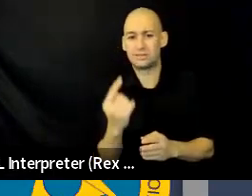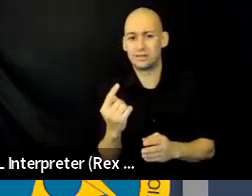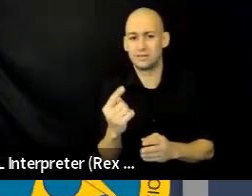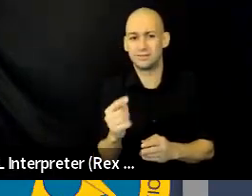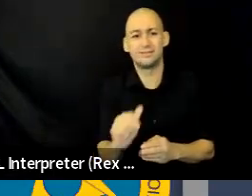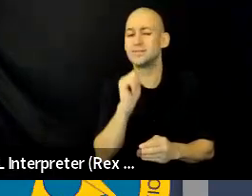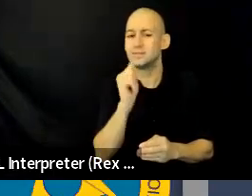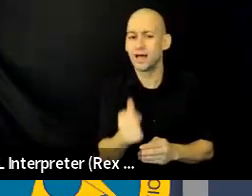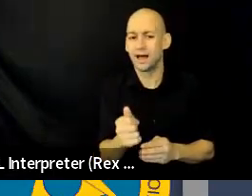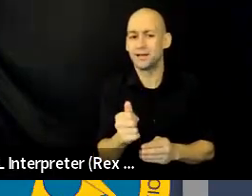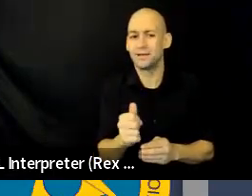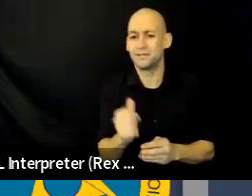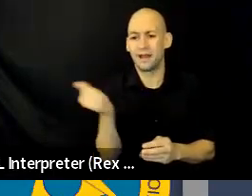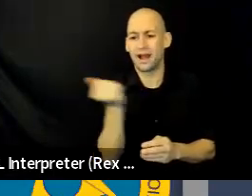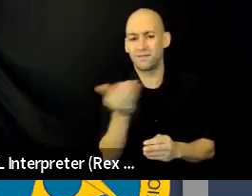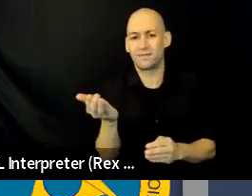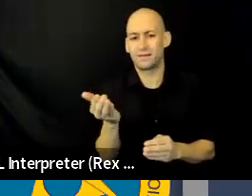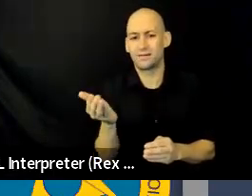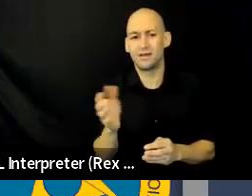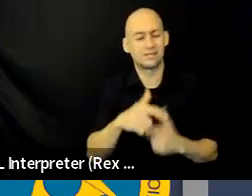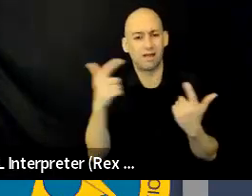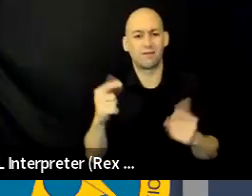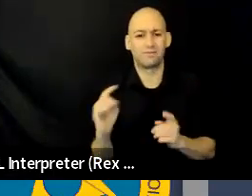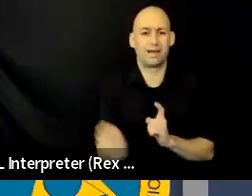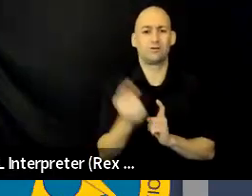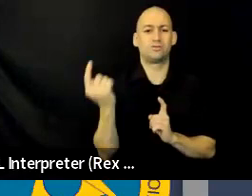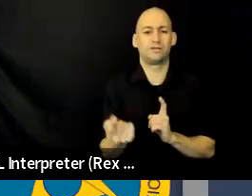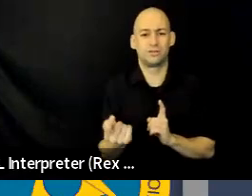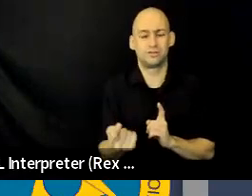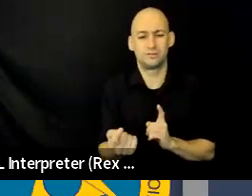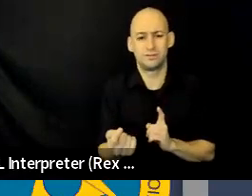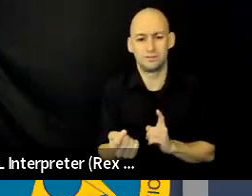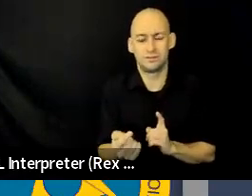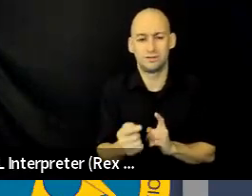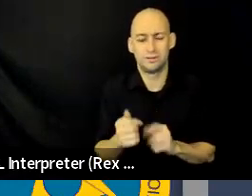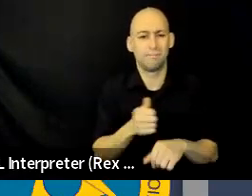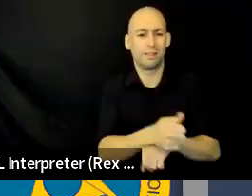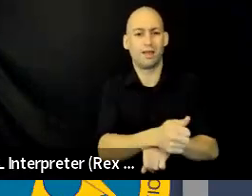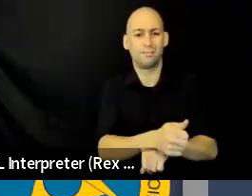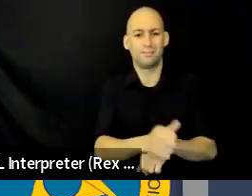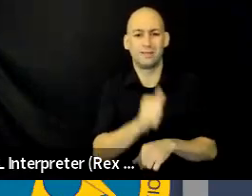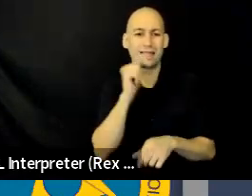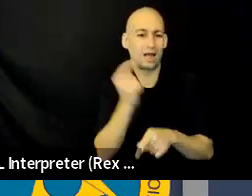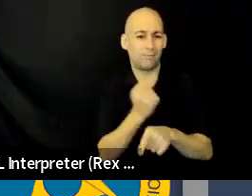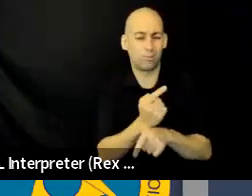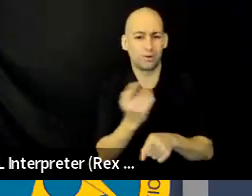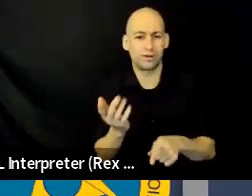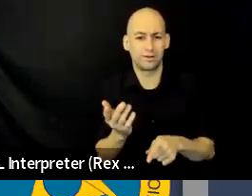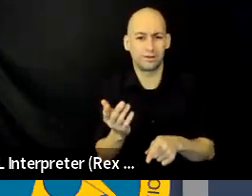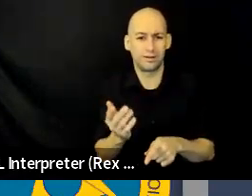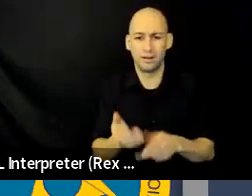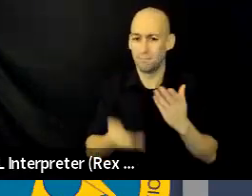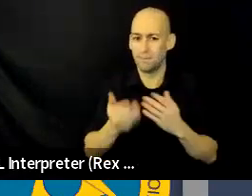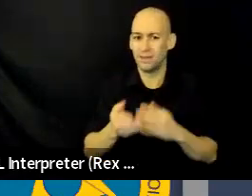not, anything that what it is, a lot of accusations of things that are inappropriate, possibly even